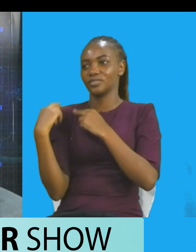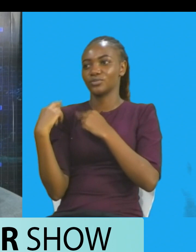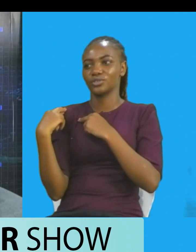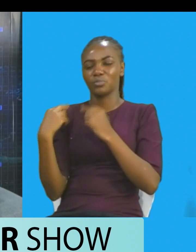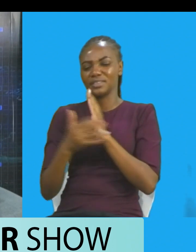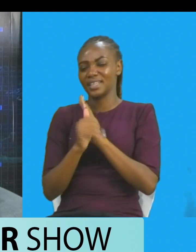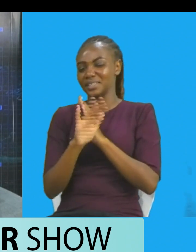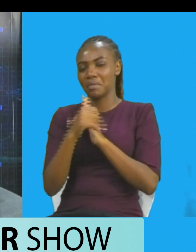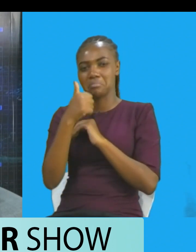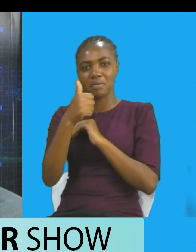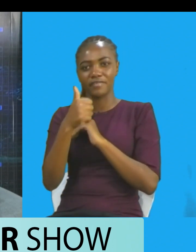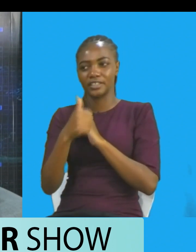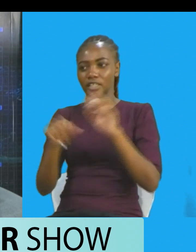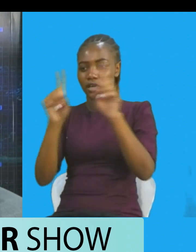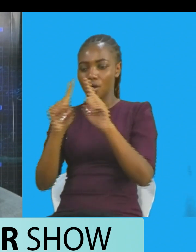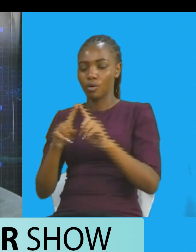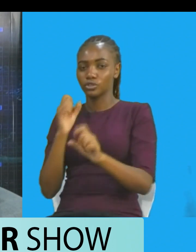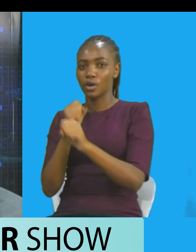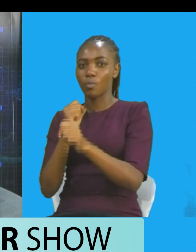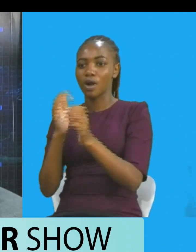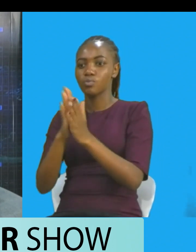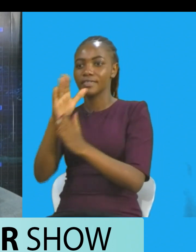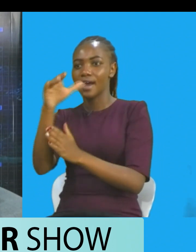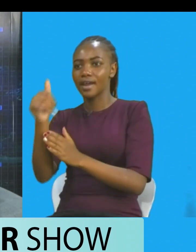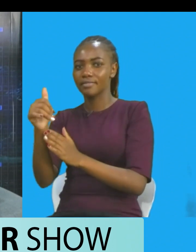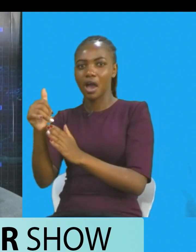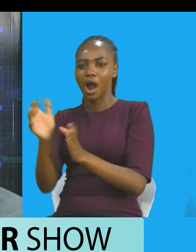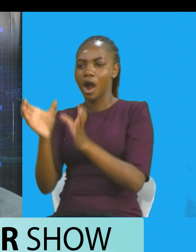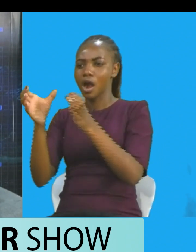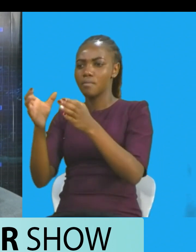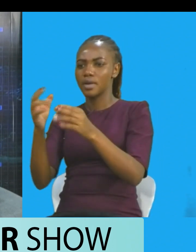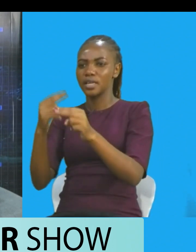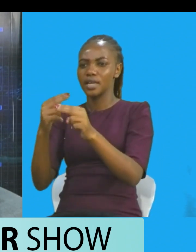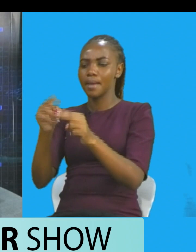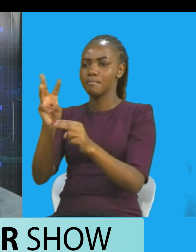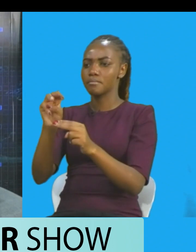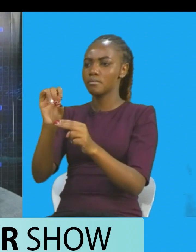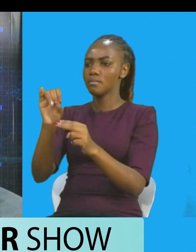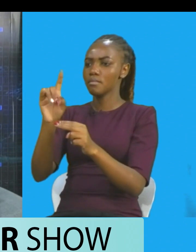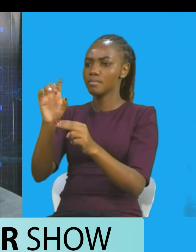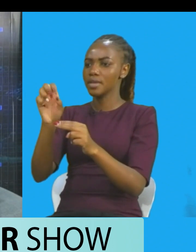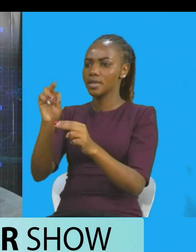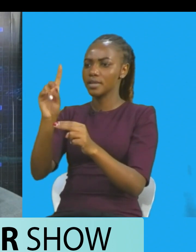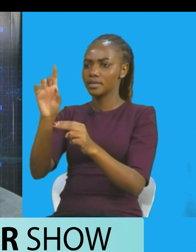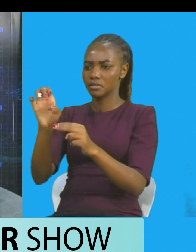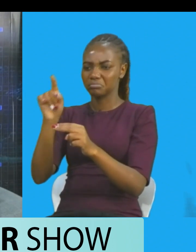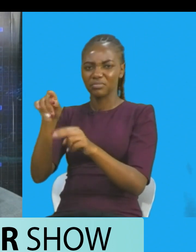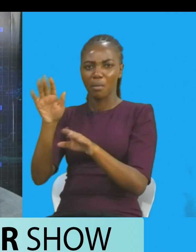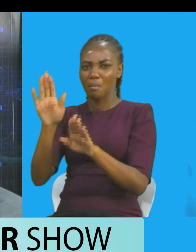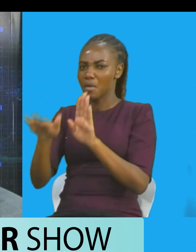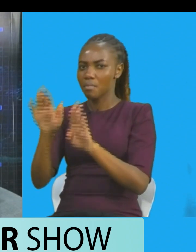tailor. I also work with Milady Fitting House. They also do very good suits and African fusion.